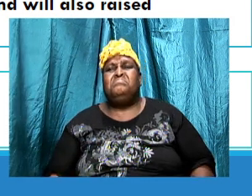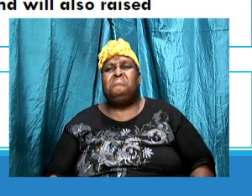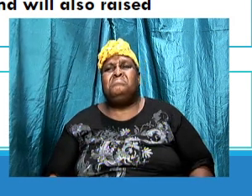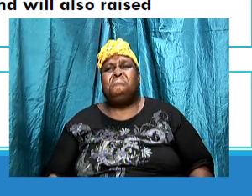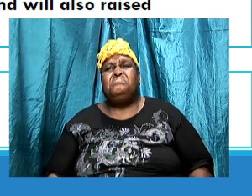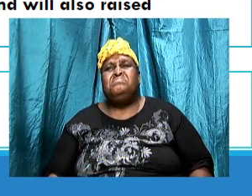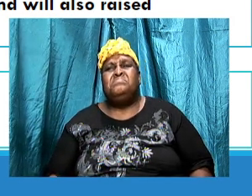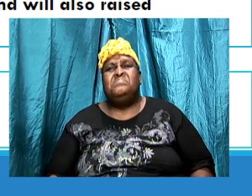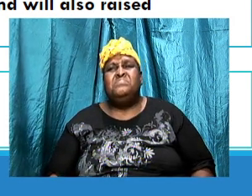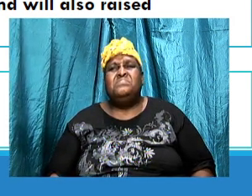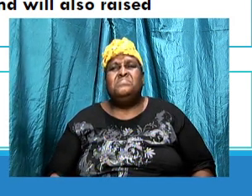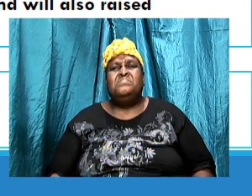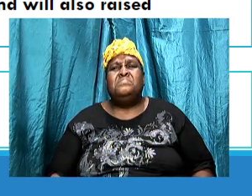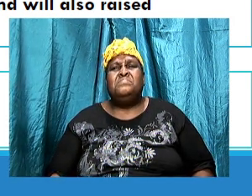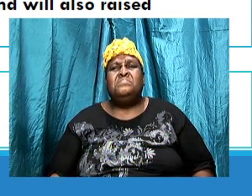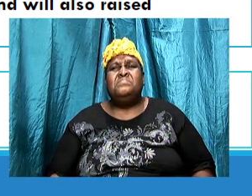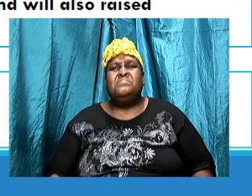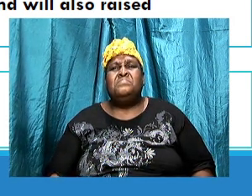Right?